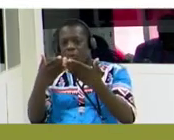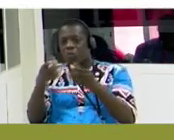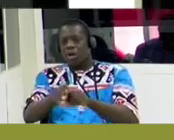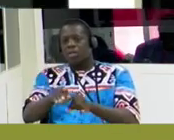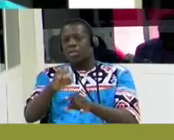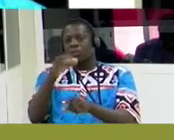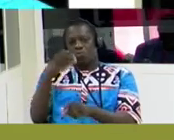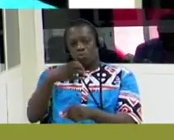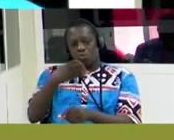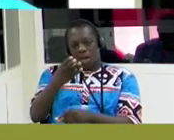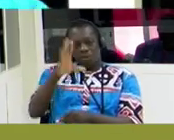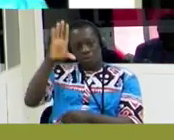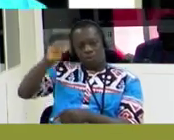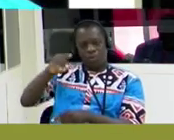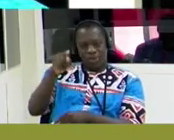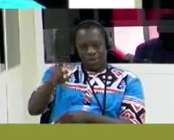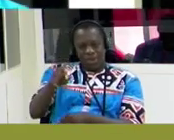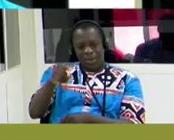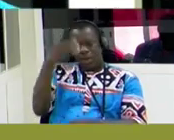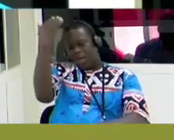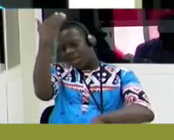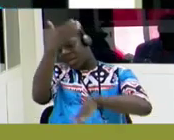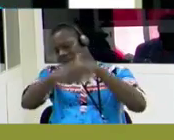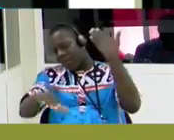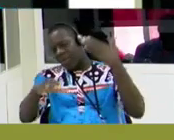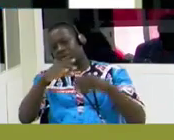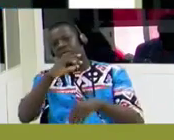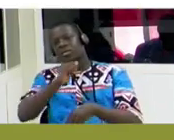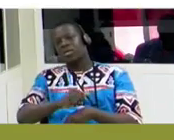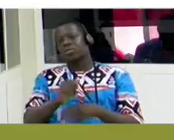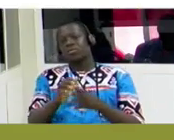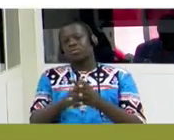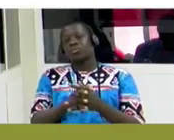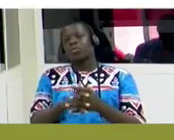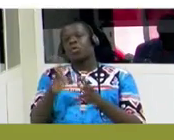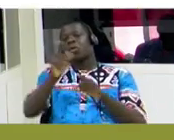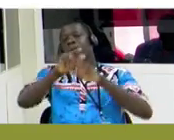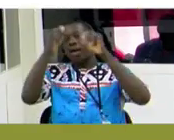And what happened afterwards? Afterwards?